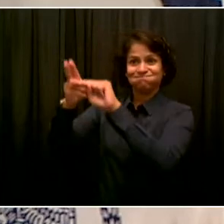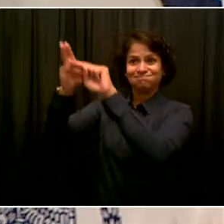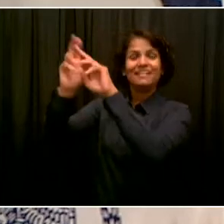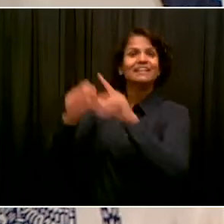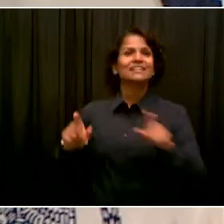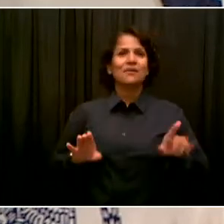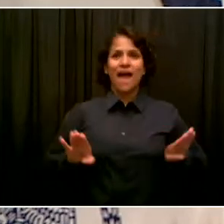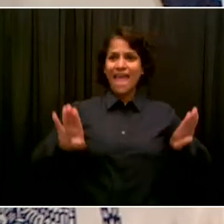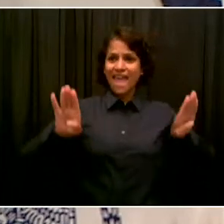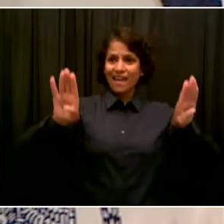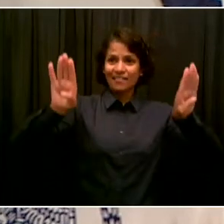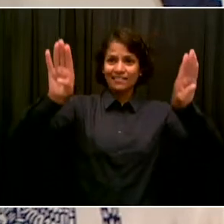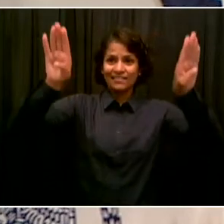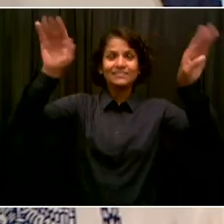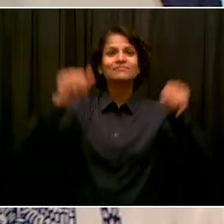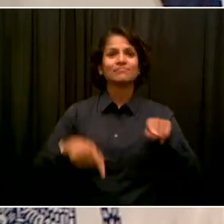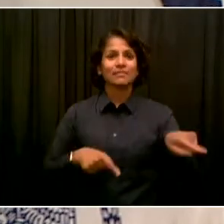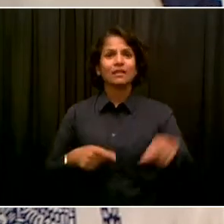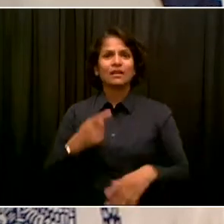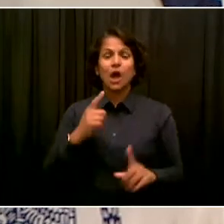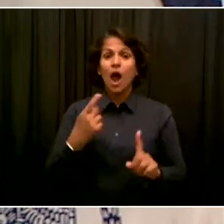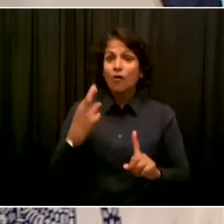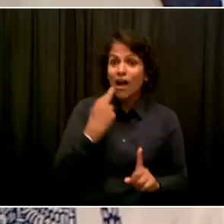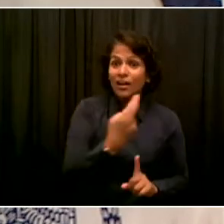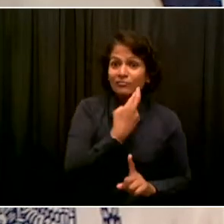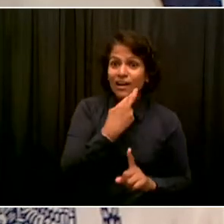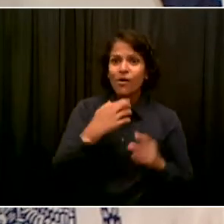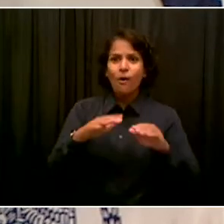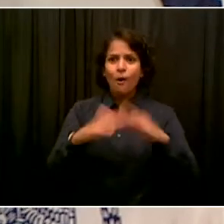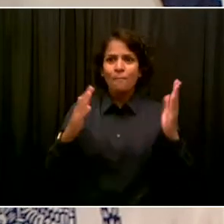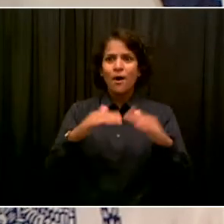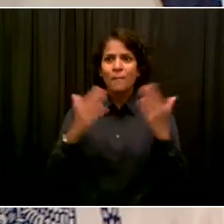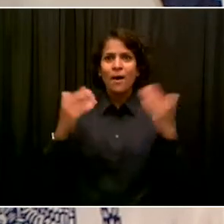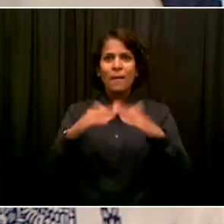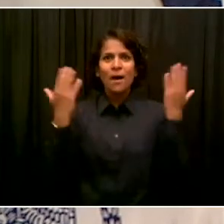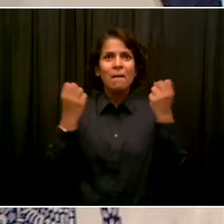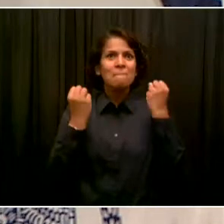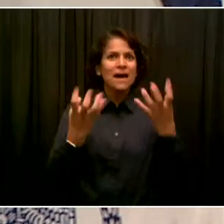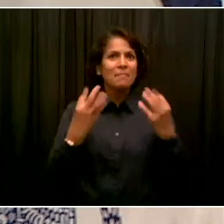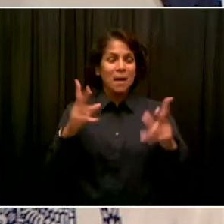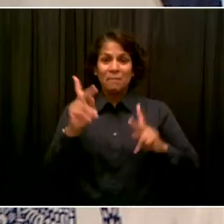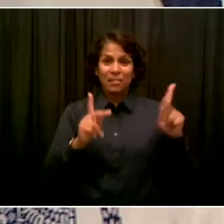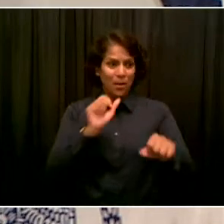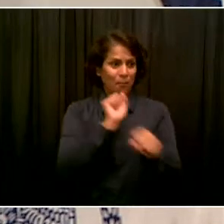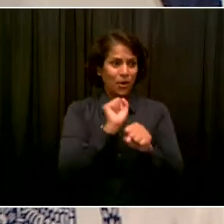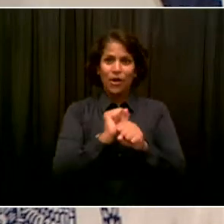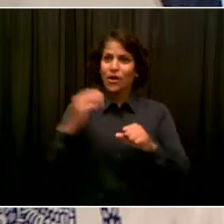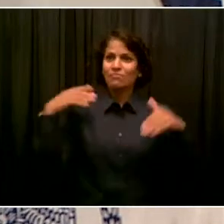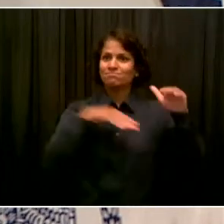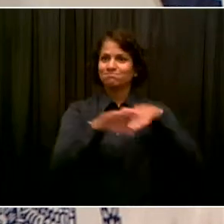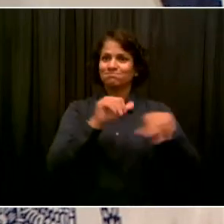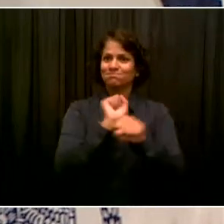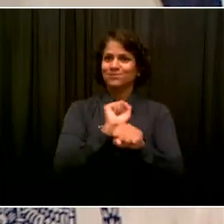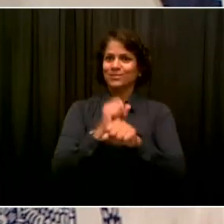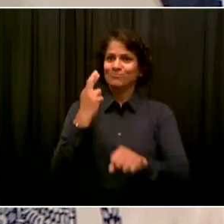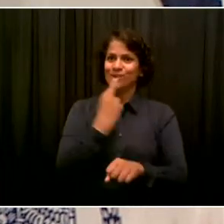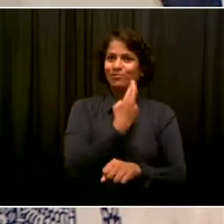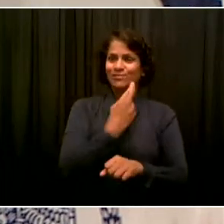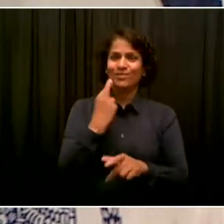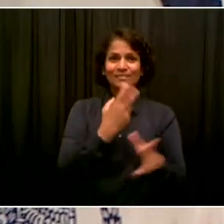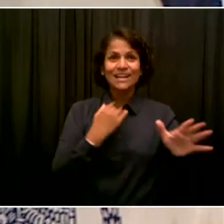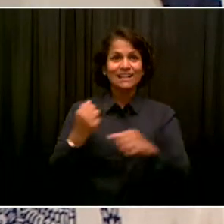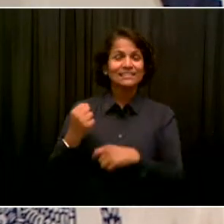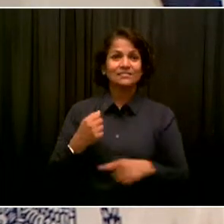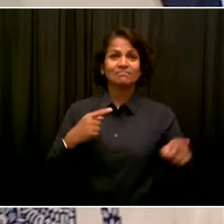community. And hundreds of thousands of people work in our restaurant community. Restaurants have been stepping up and participating actively in